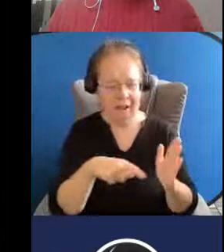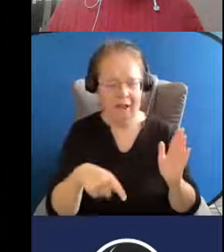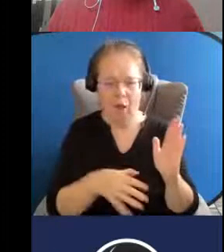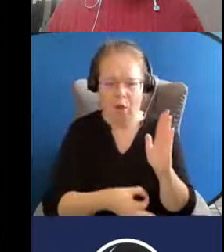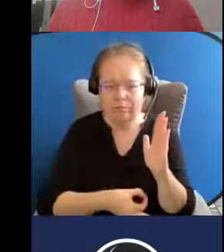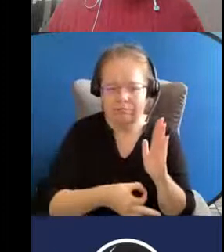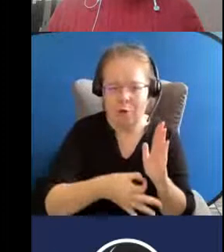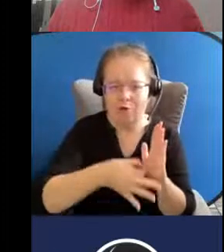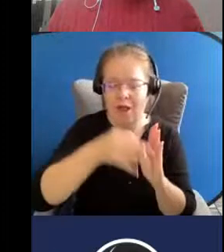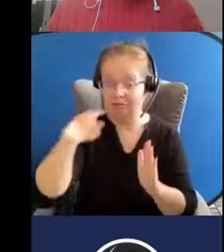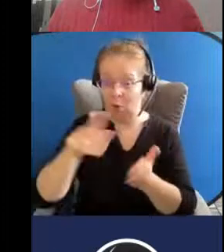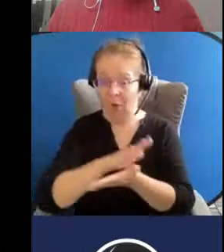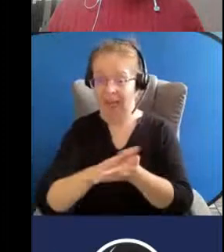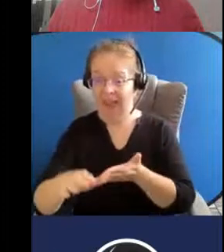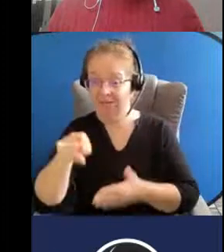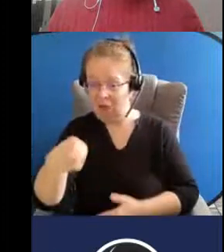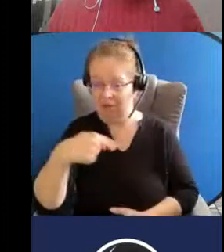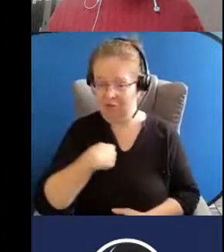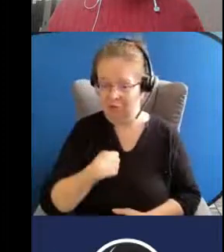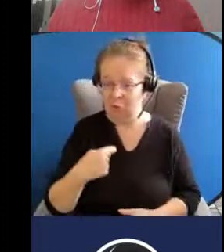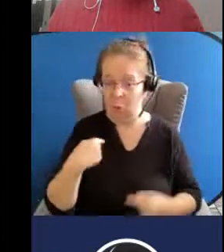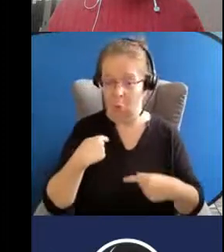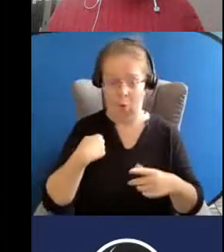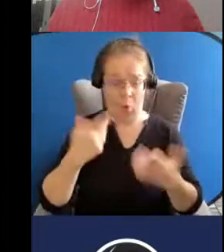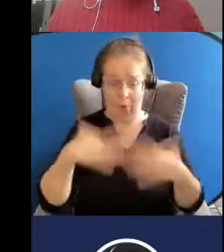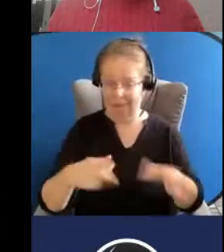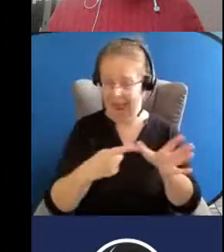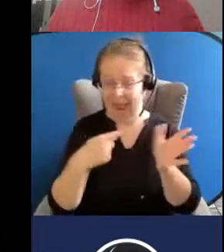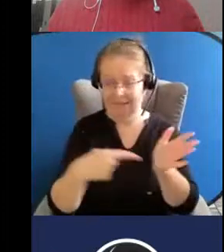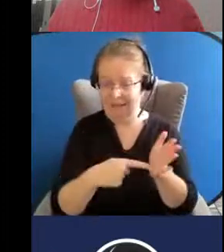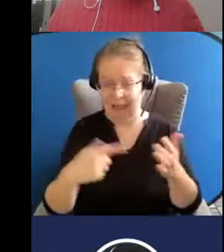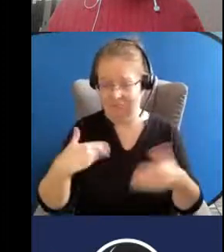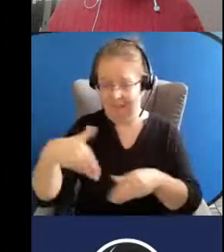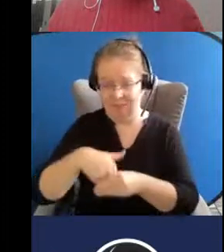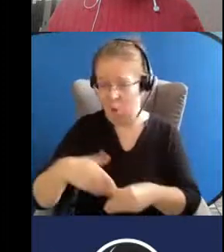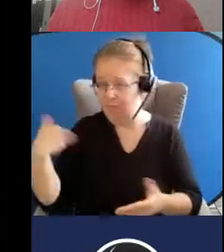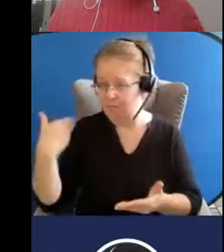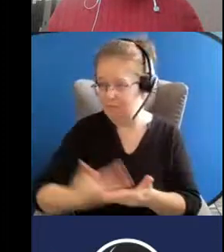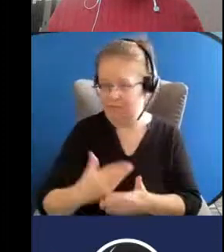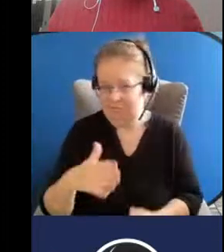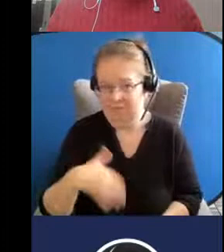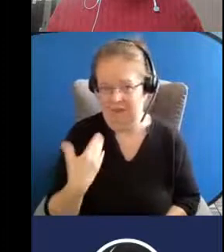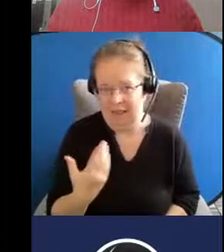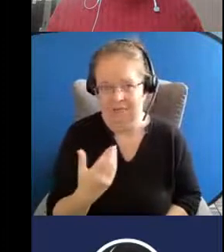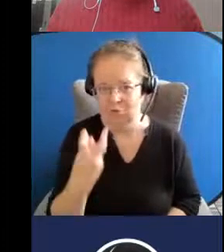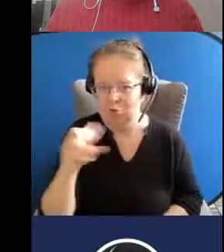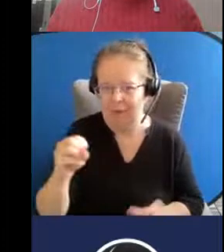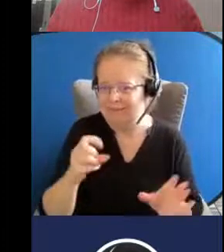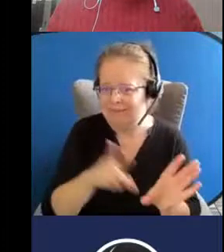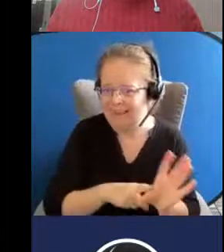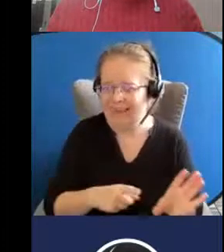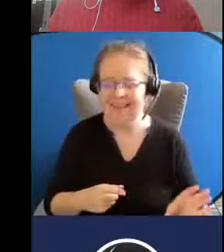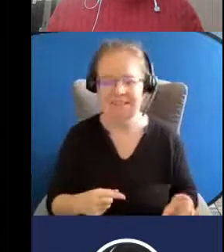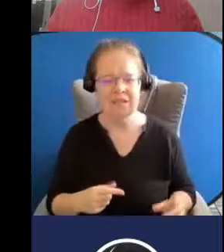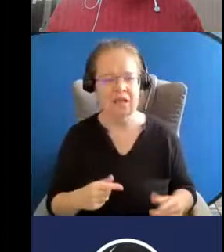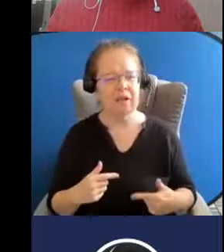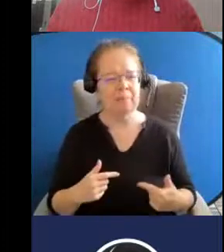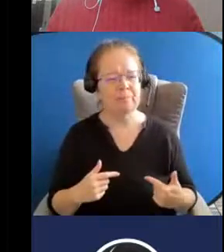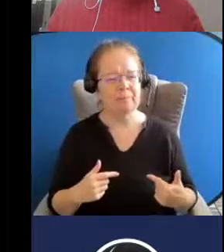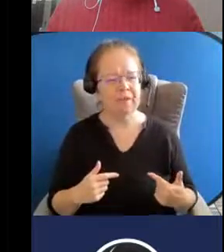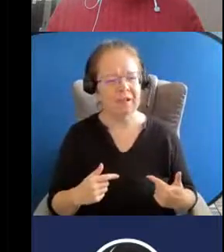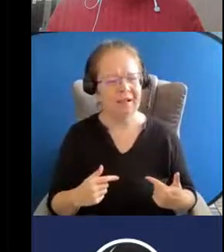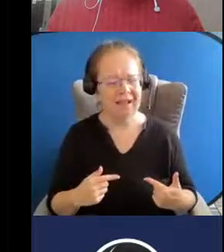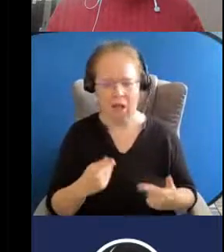mean, Hector, you and I have both been in assistive technology for a couple decades. And so it's been just